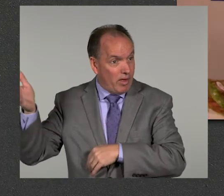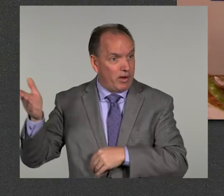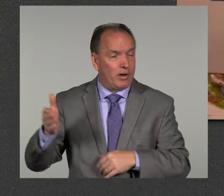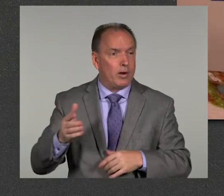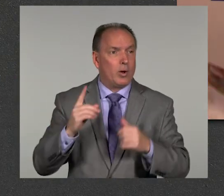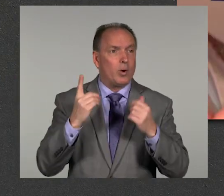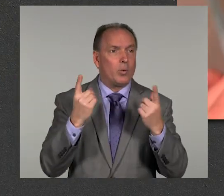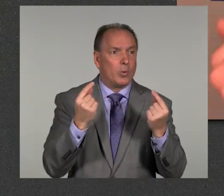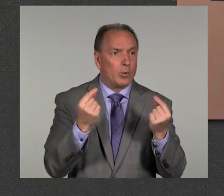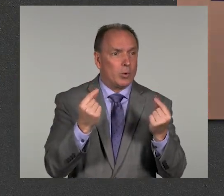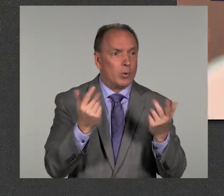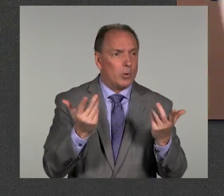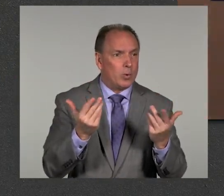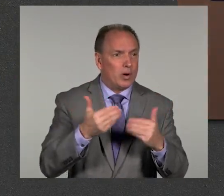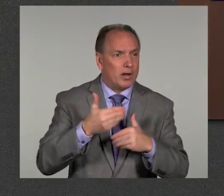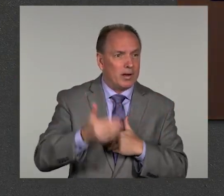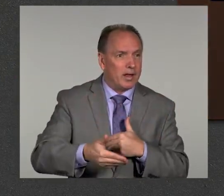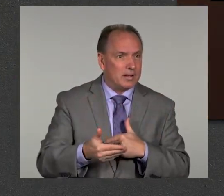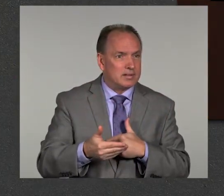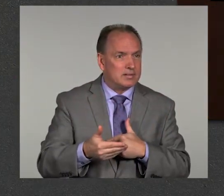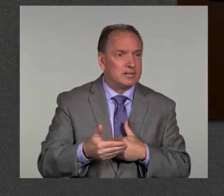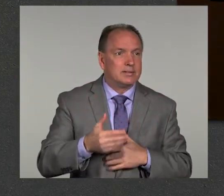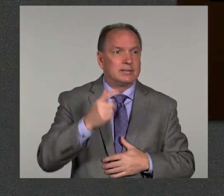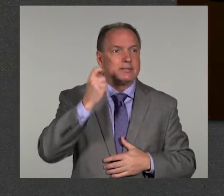thing to do.